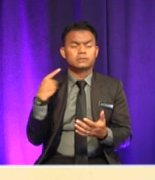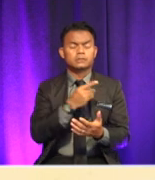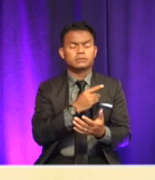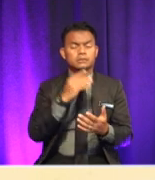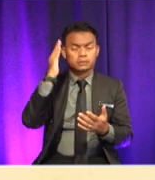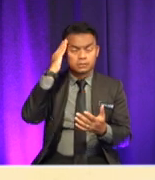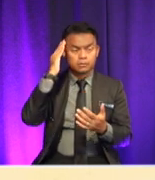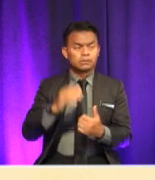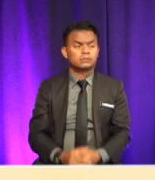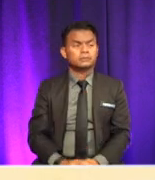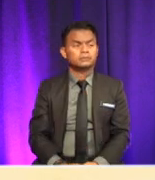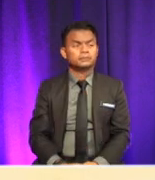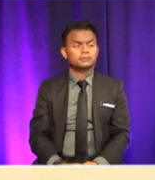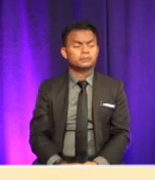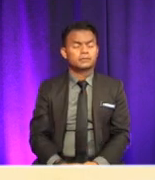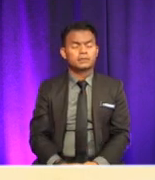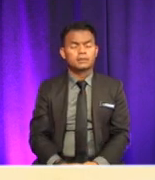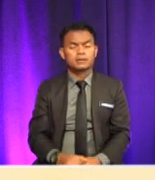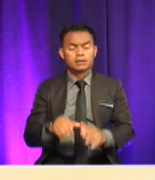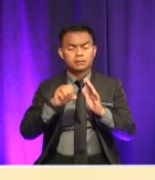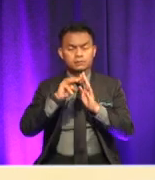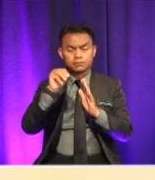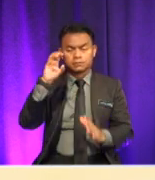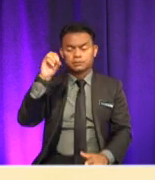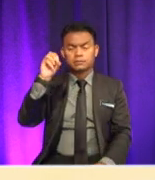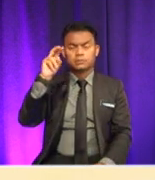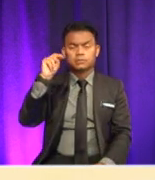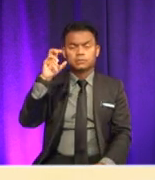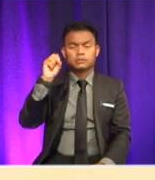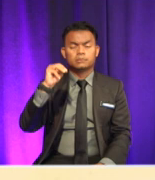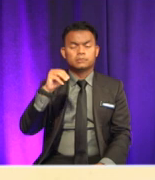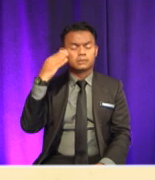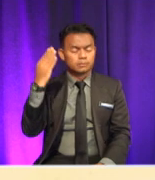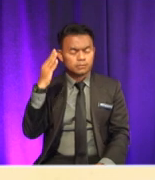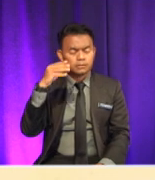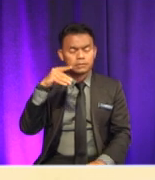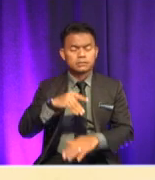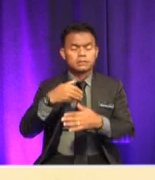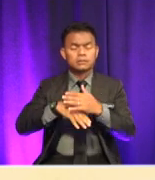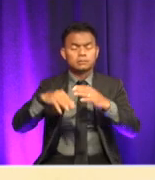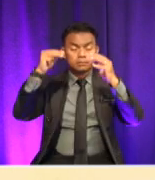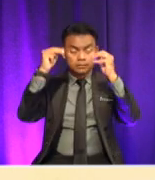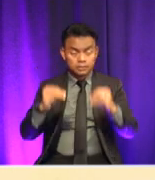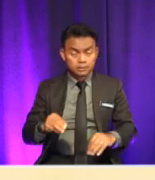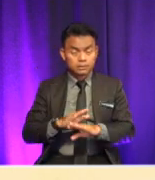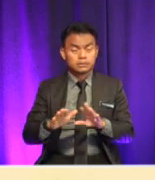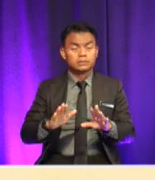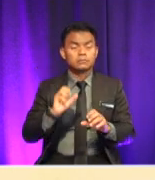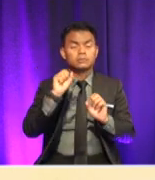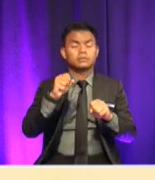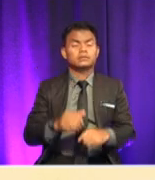they would conform to the norms of society that the chief rooster had worked hard to uphold. So, the next sentence is